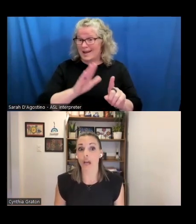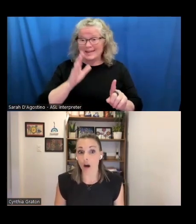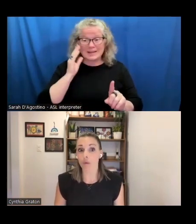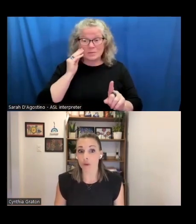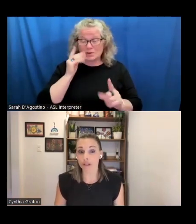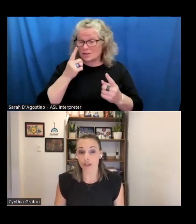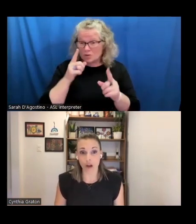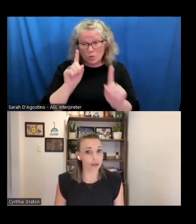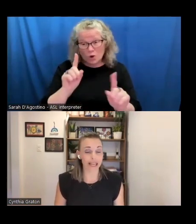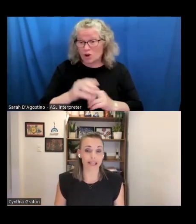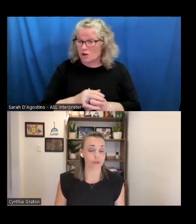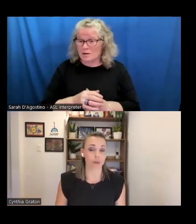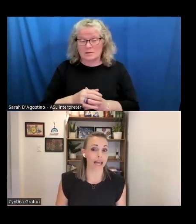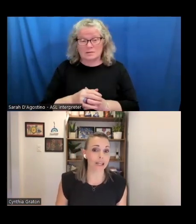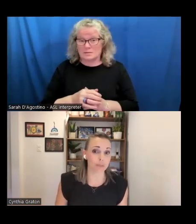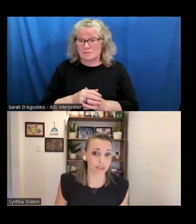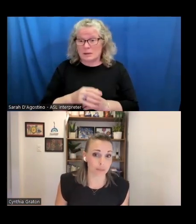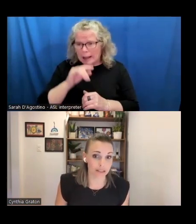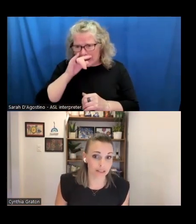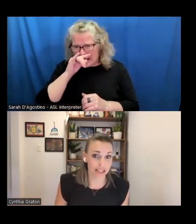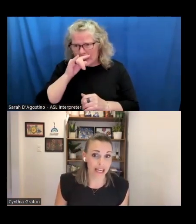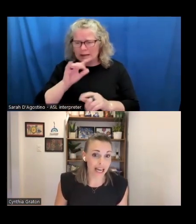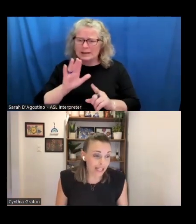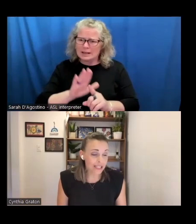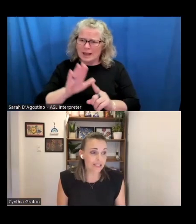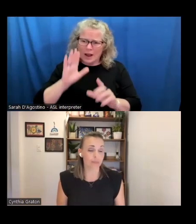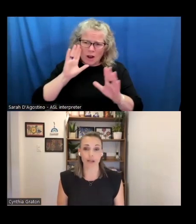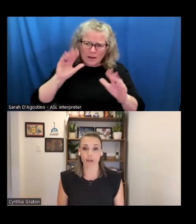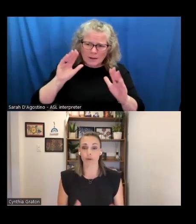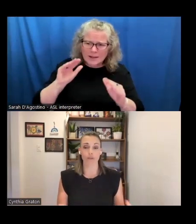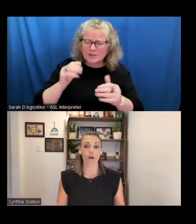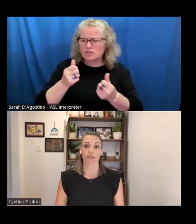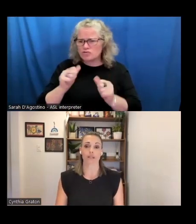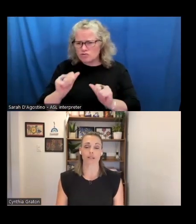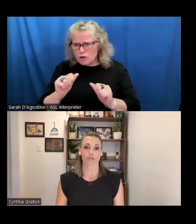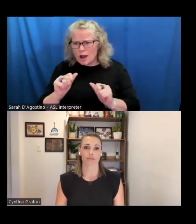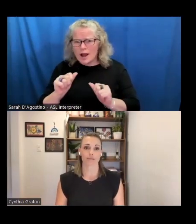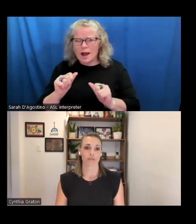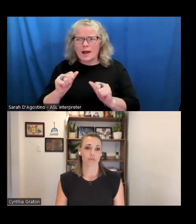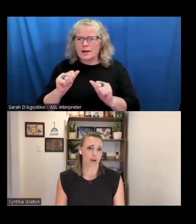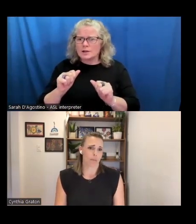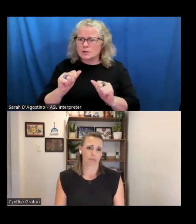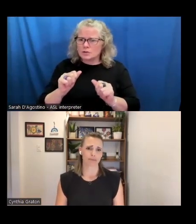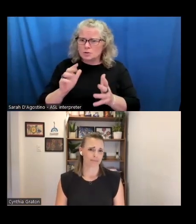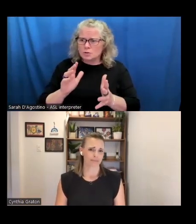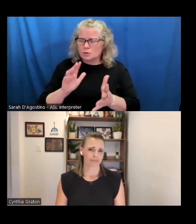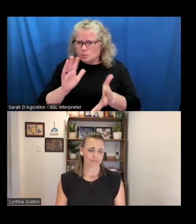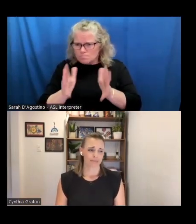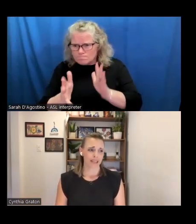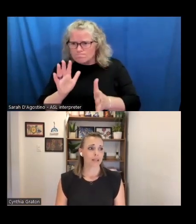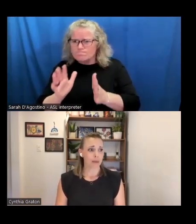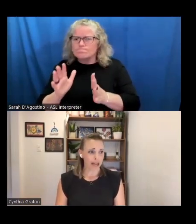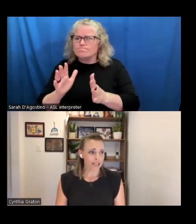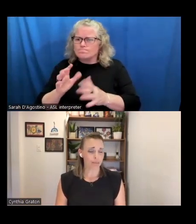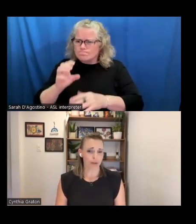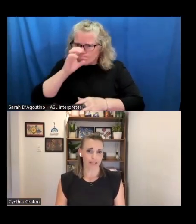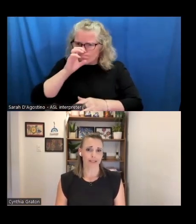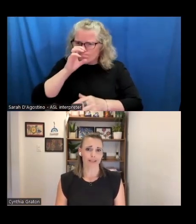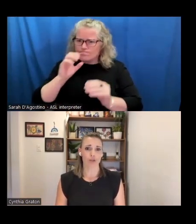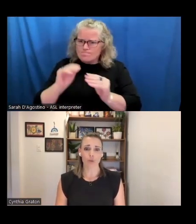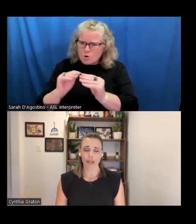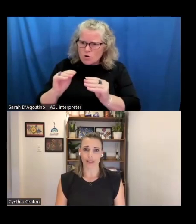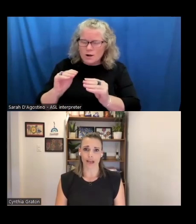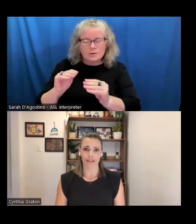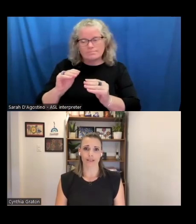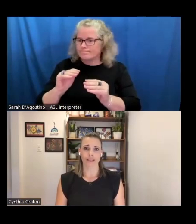expectations we already know we cannot reliably meet elicit better performance. Nope. In my